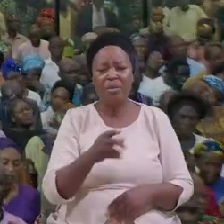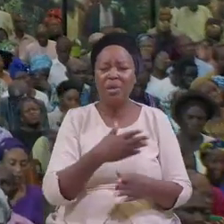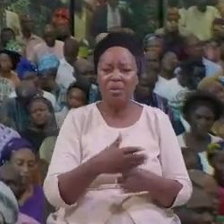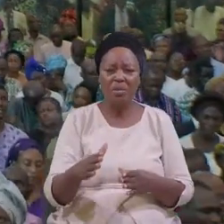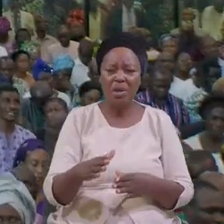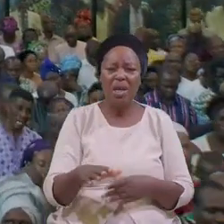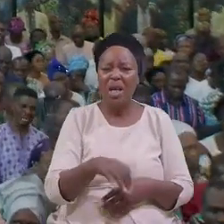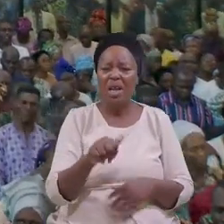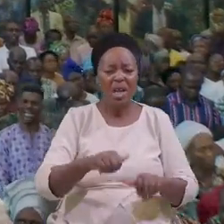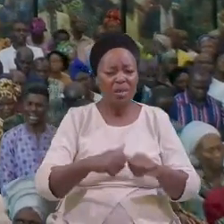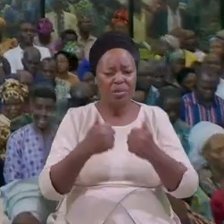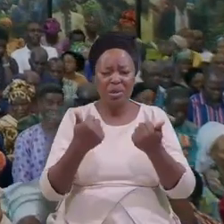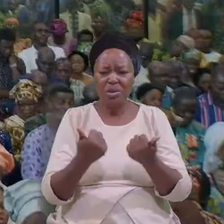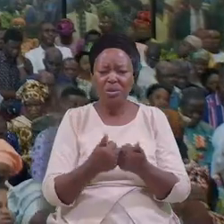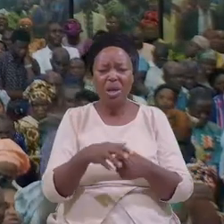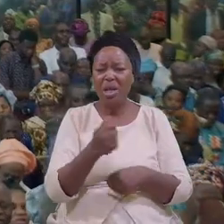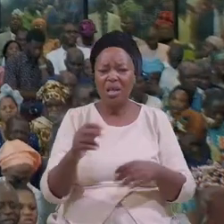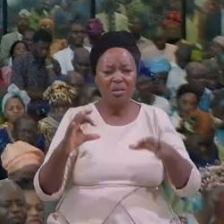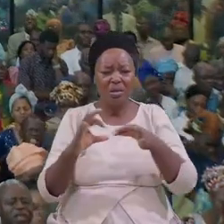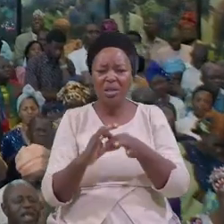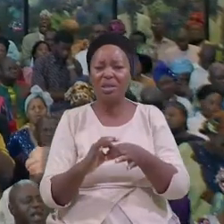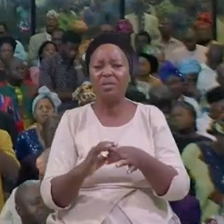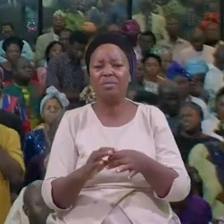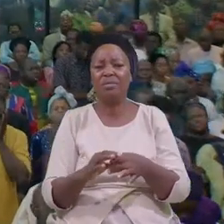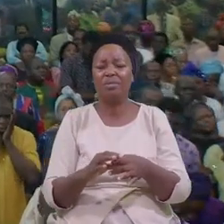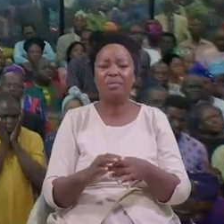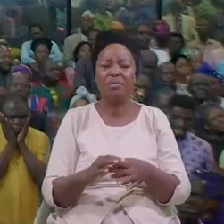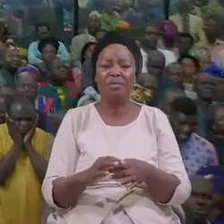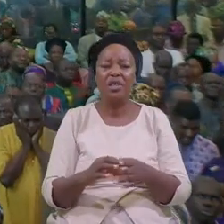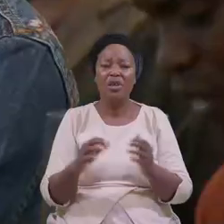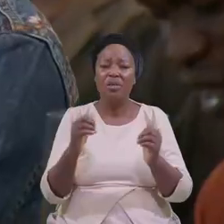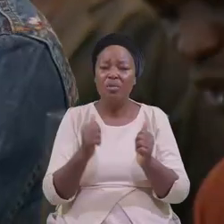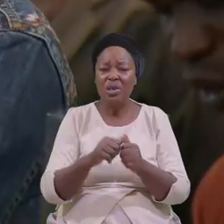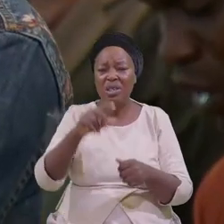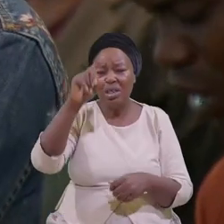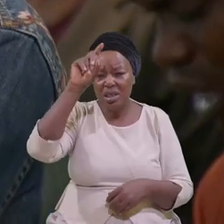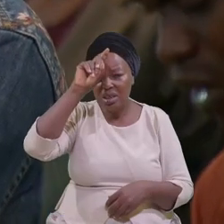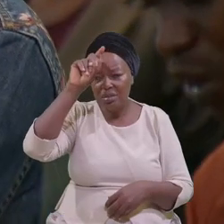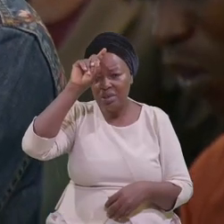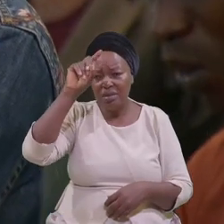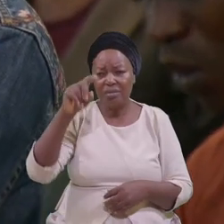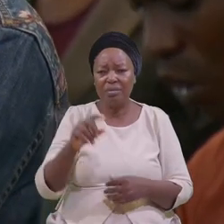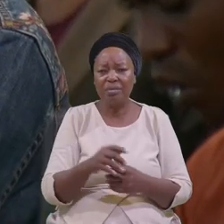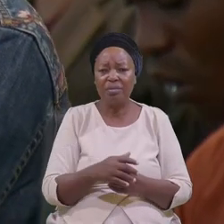Any association, any affiliation with Egypt,